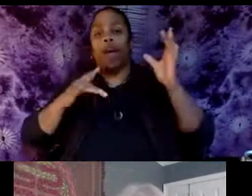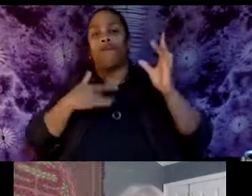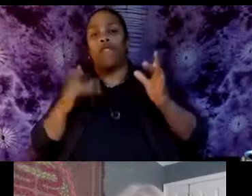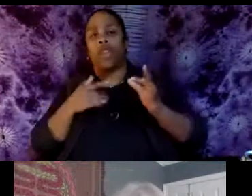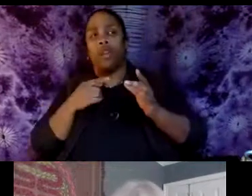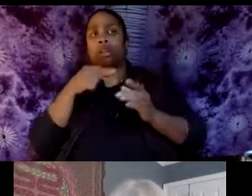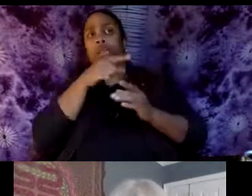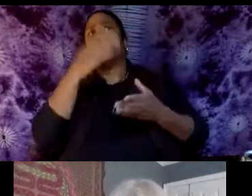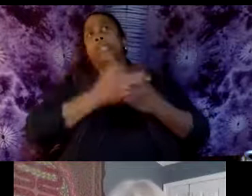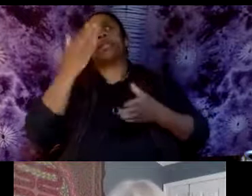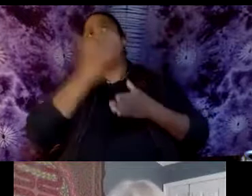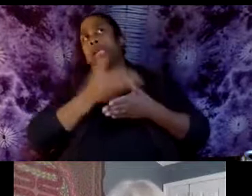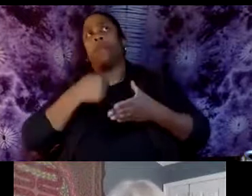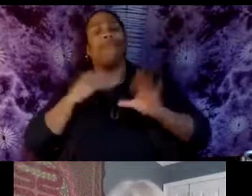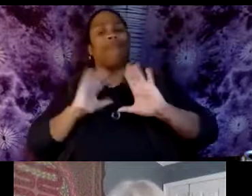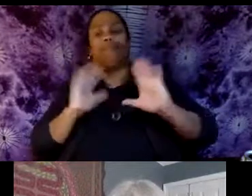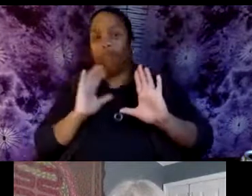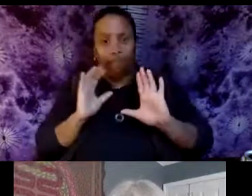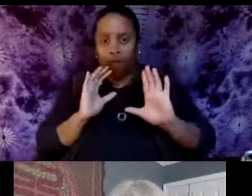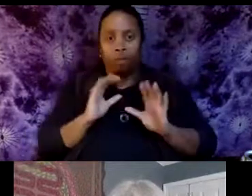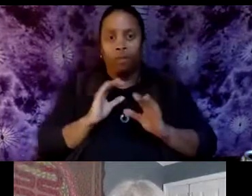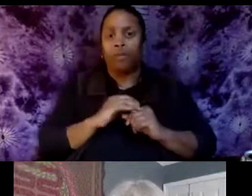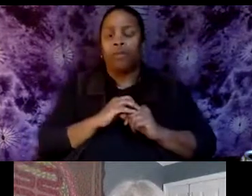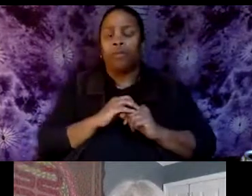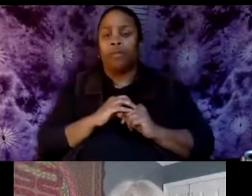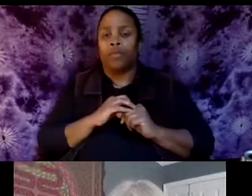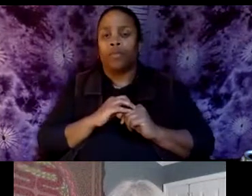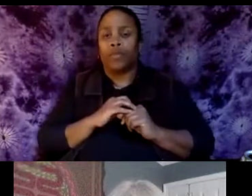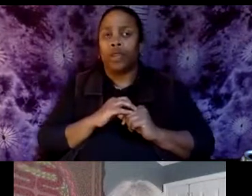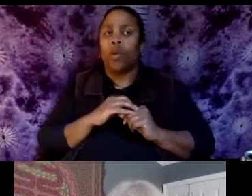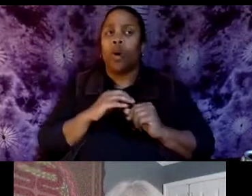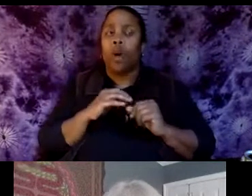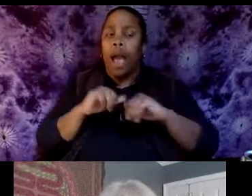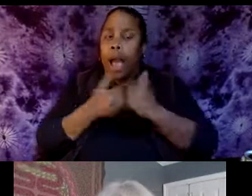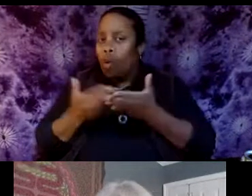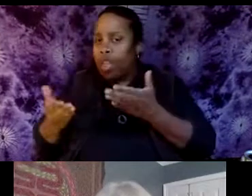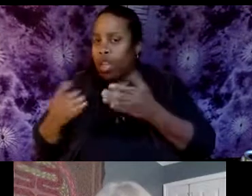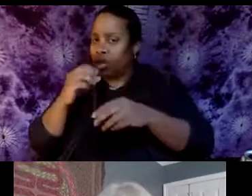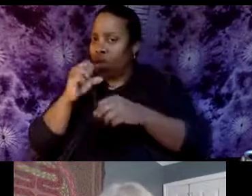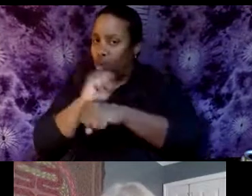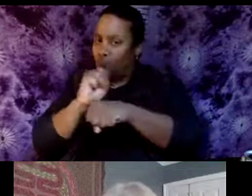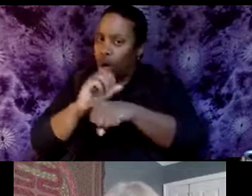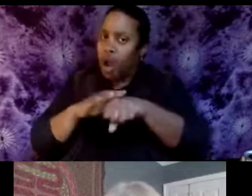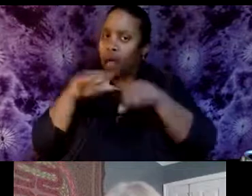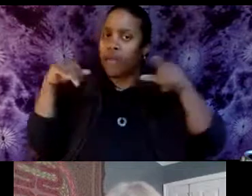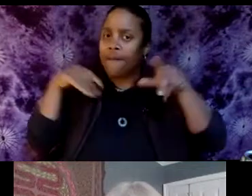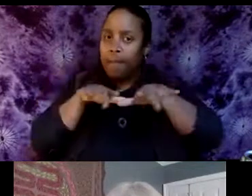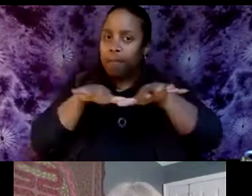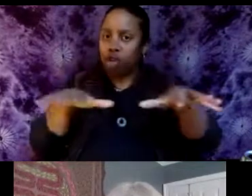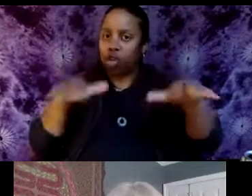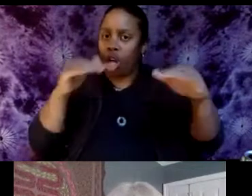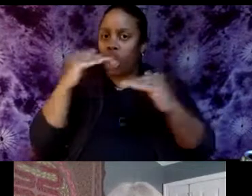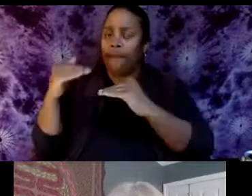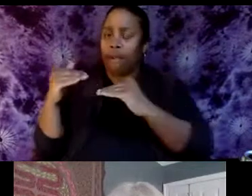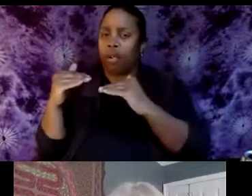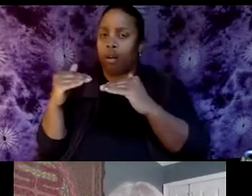then because of the way things work on a vibrational level, because of quantum mechanics and not because of anything you'll learn from Western